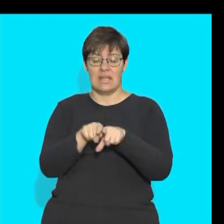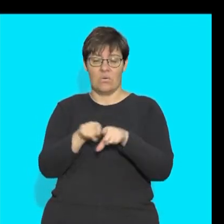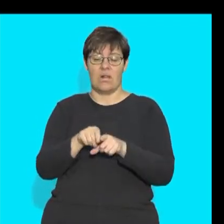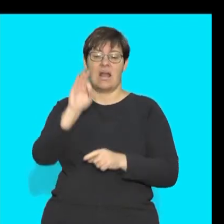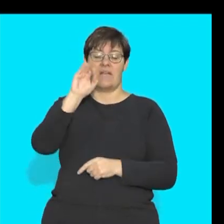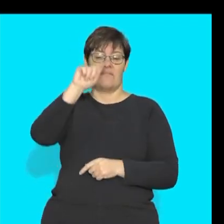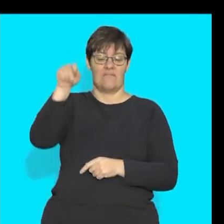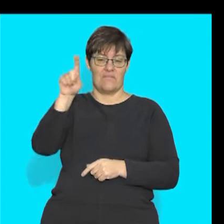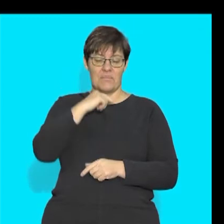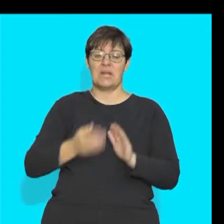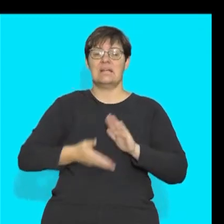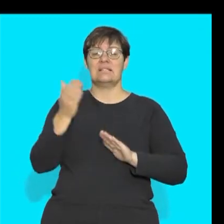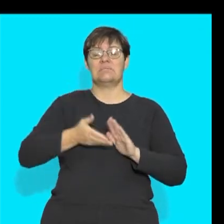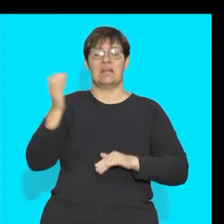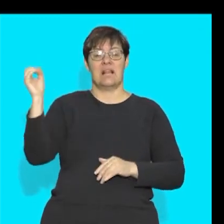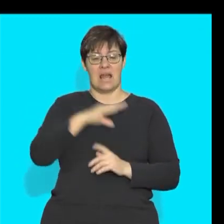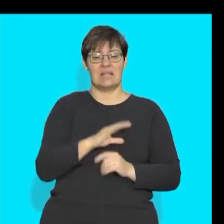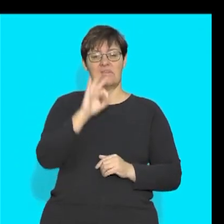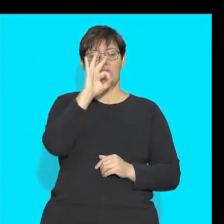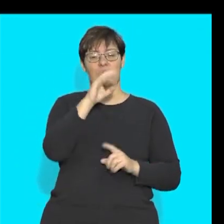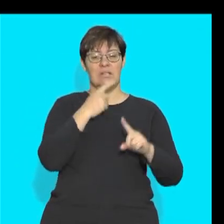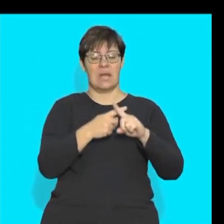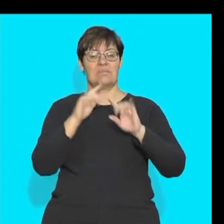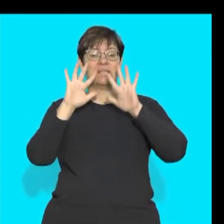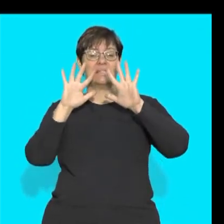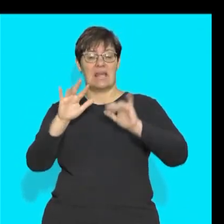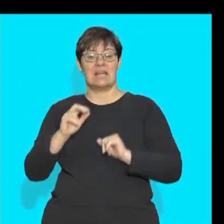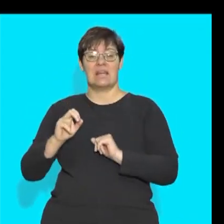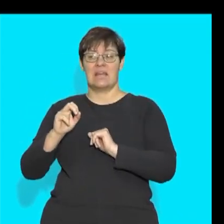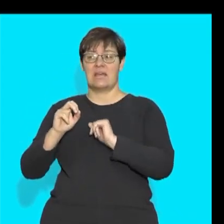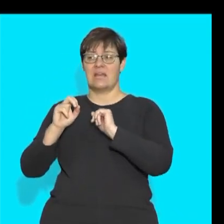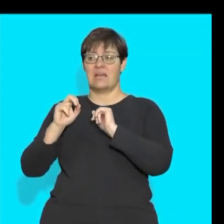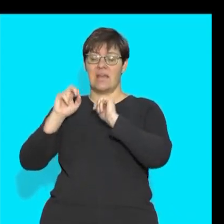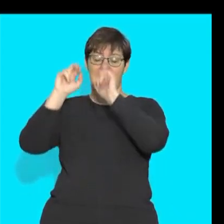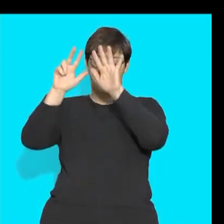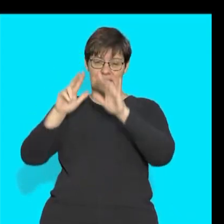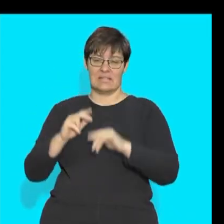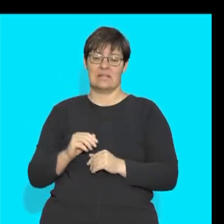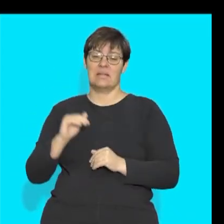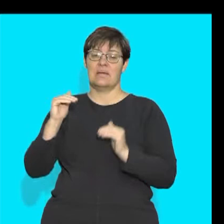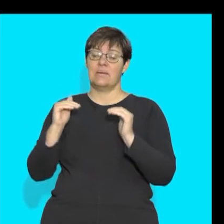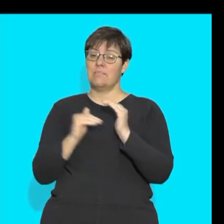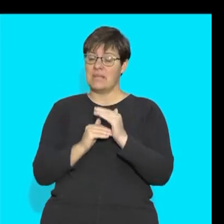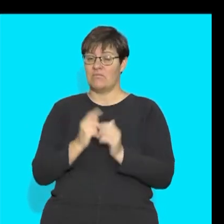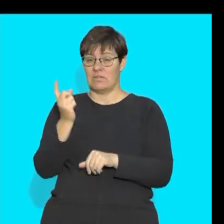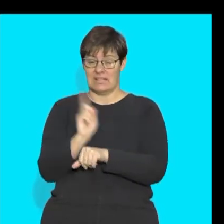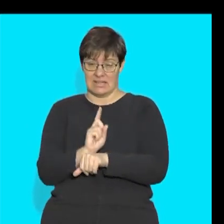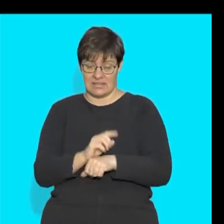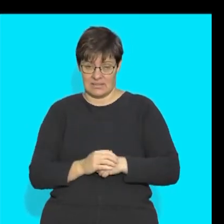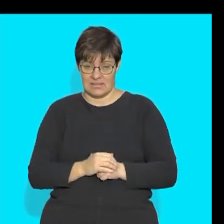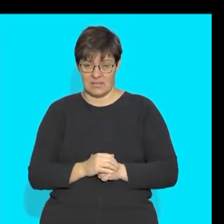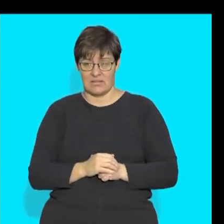C is the speed of light, which is 3 times 10 to the 8 meters per